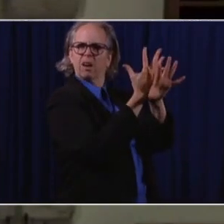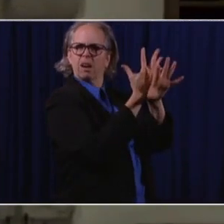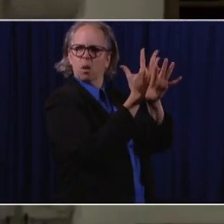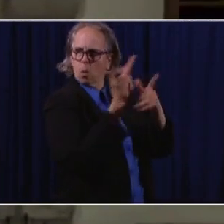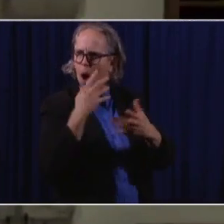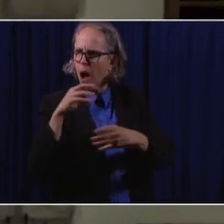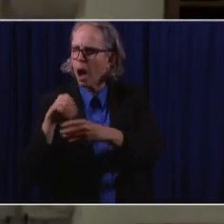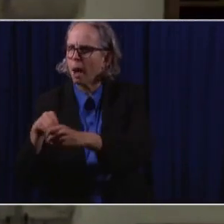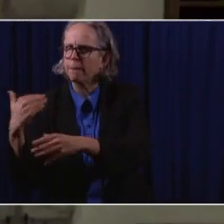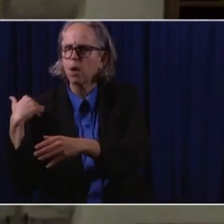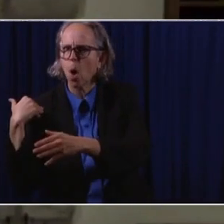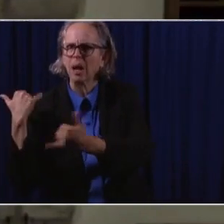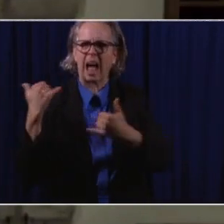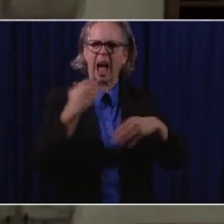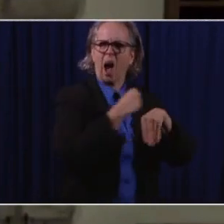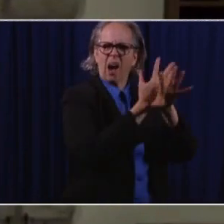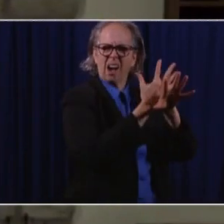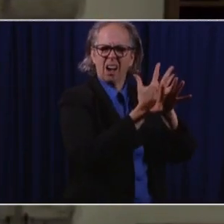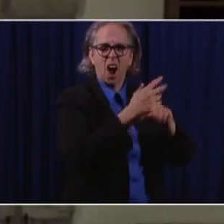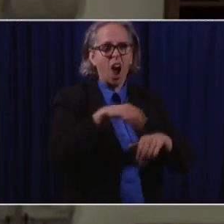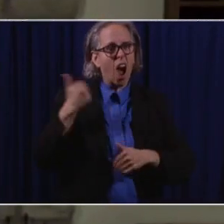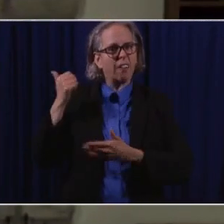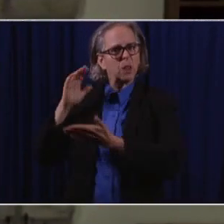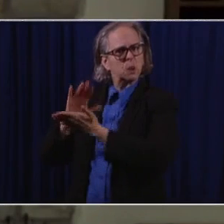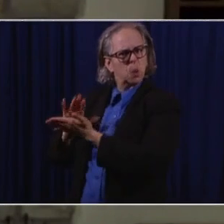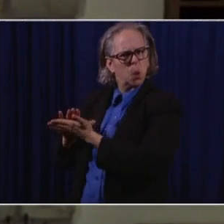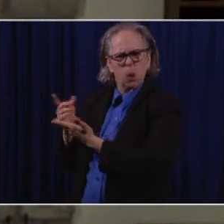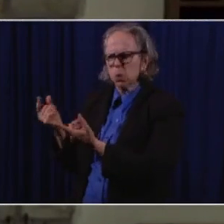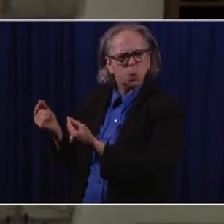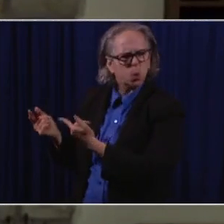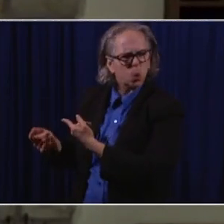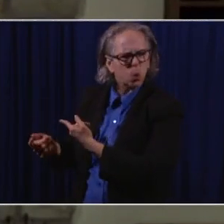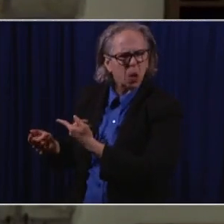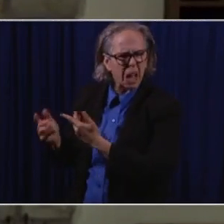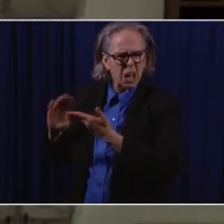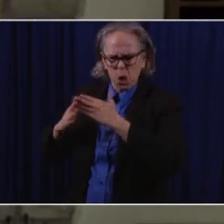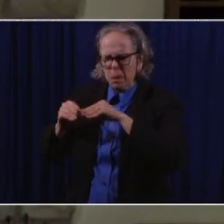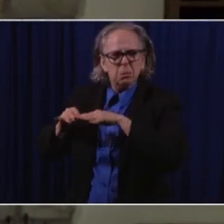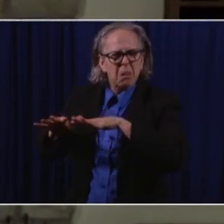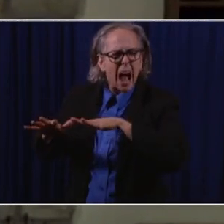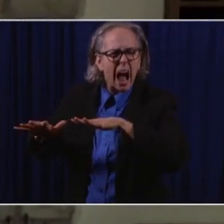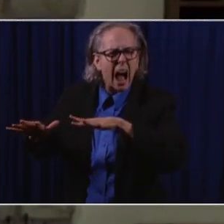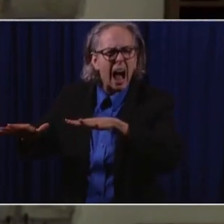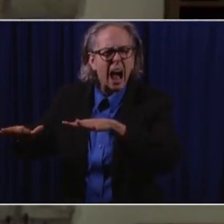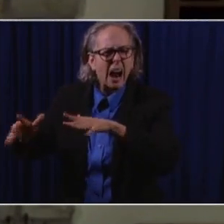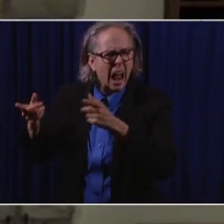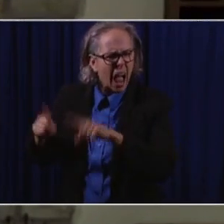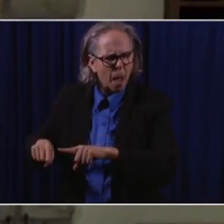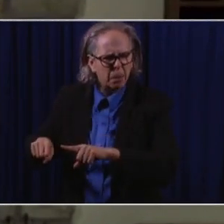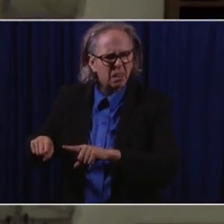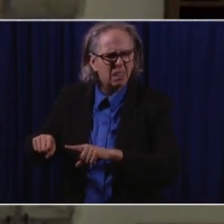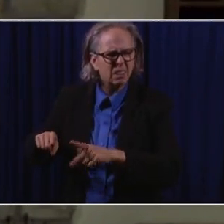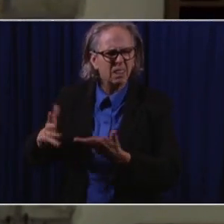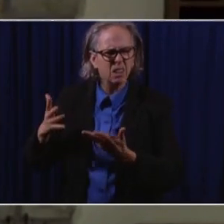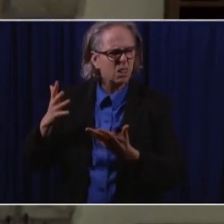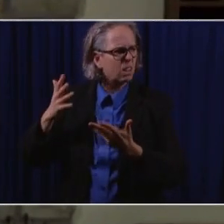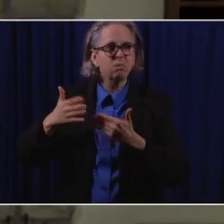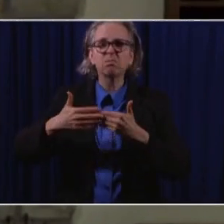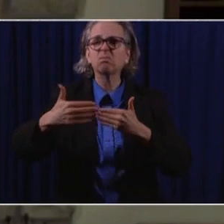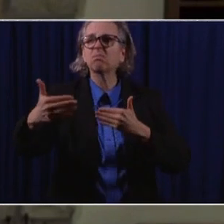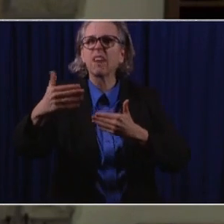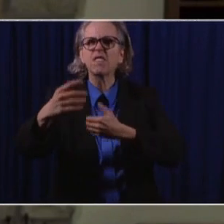the year due to spread in their communities. Just this week, for example, school leaders in Toledo made